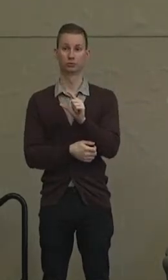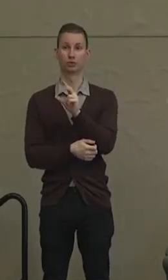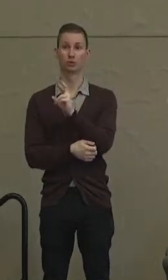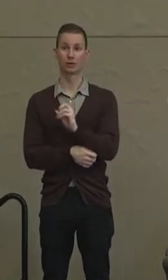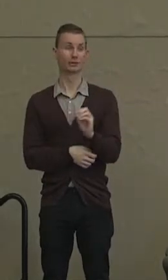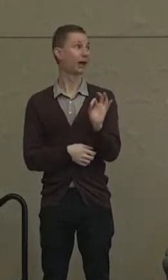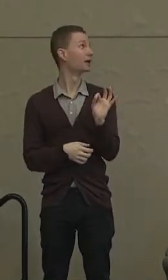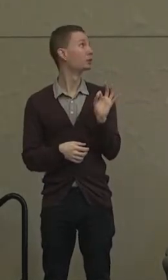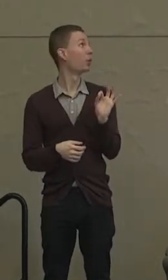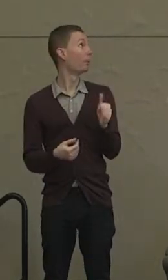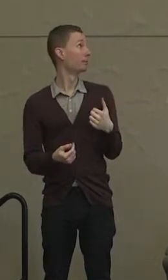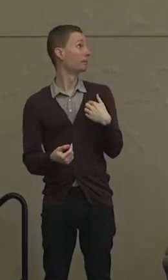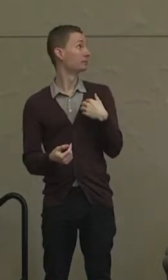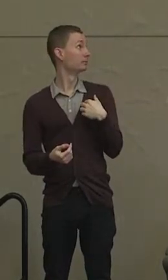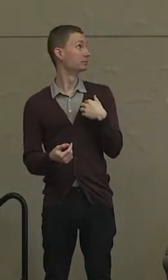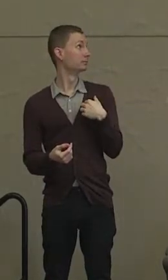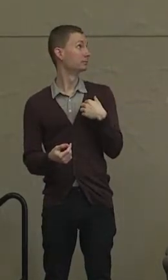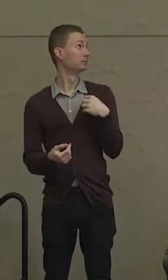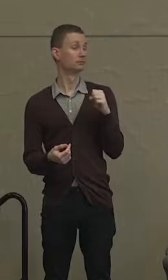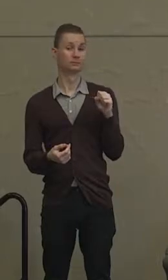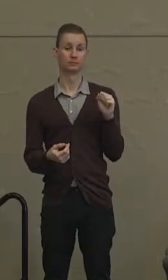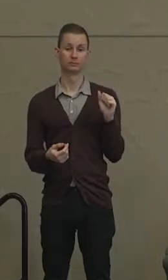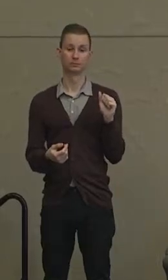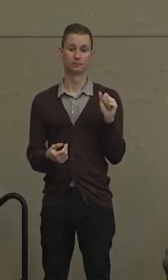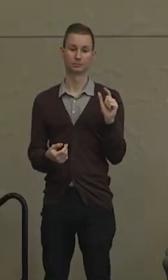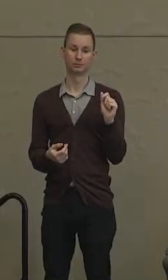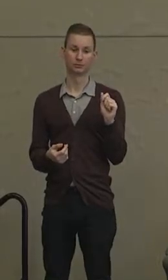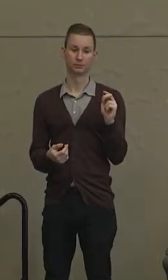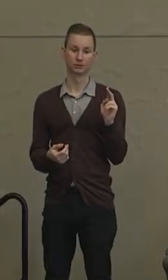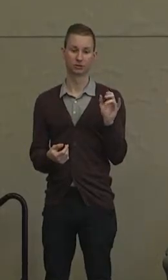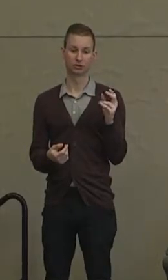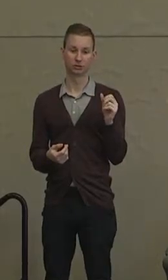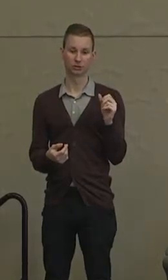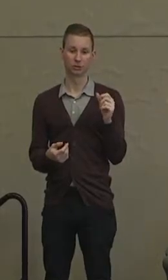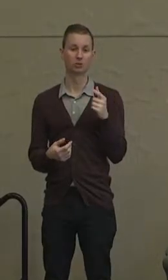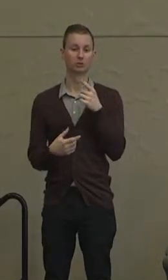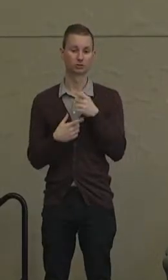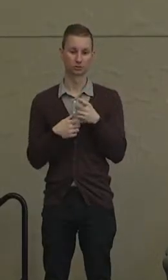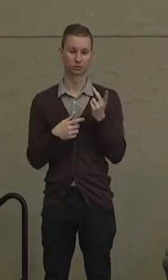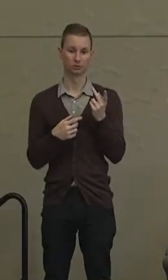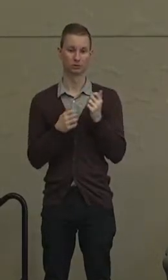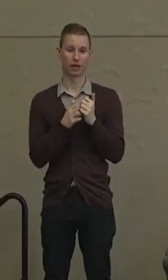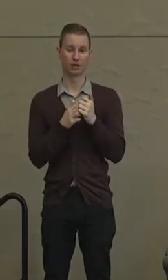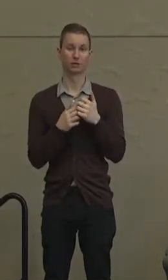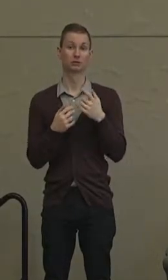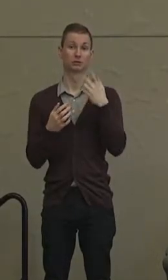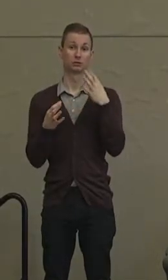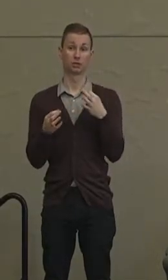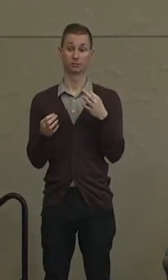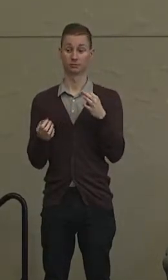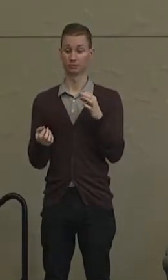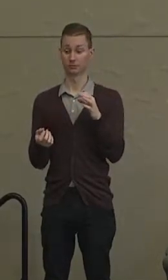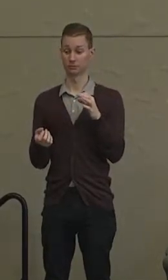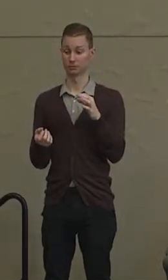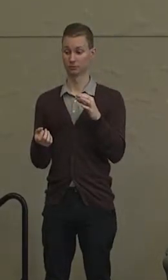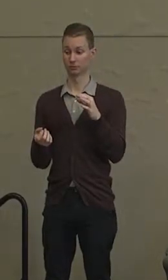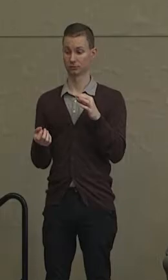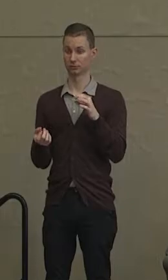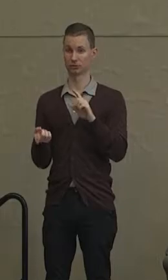2009. And so me and Salamisha together decided to transform those photographs for the